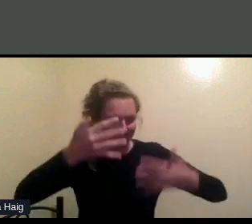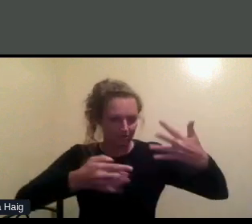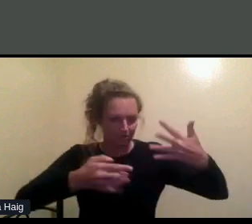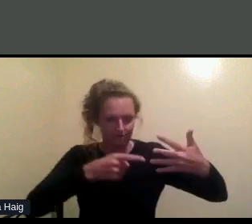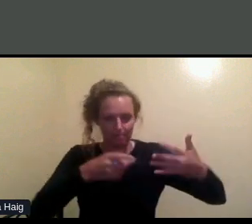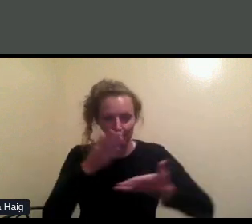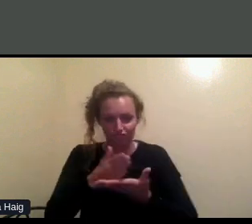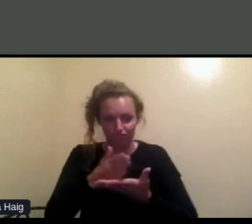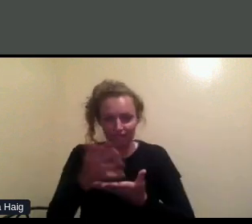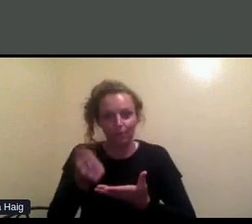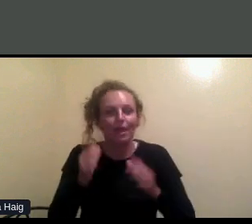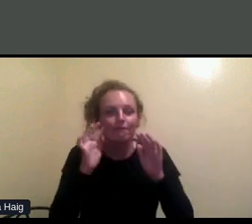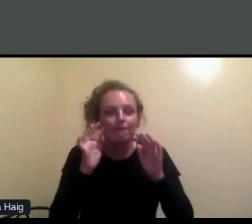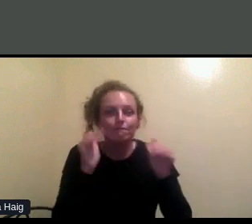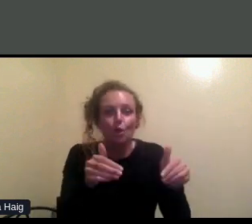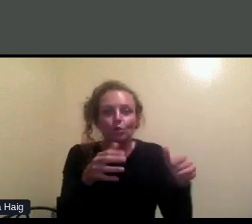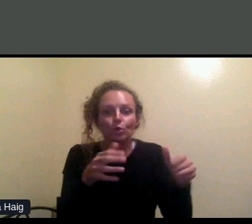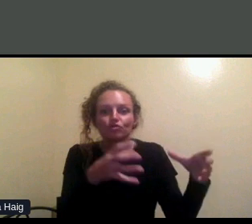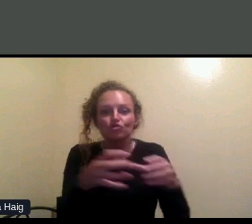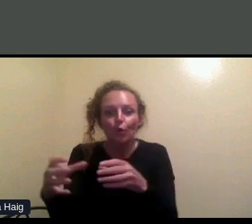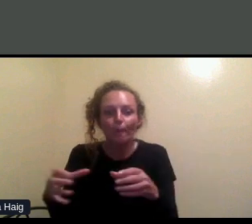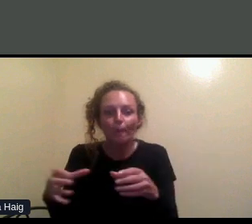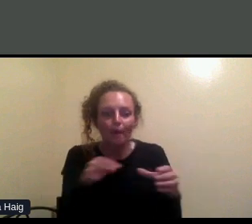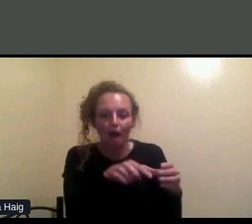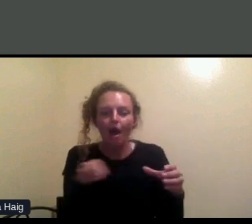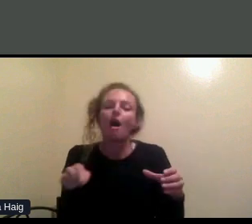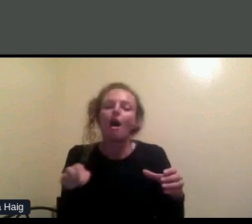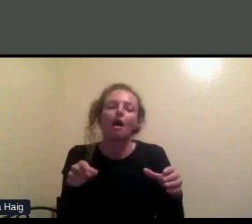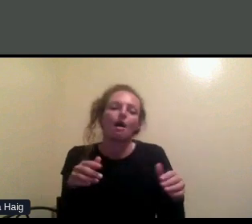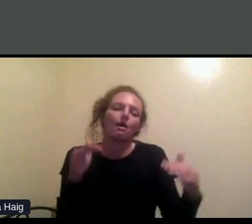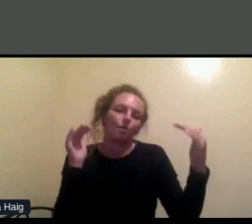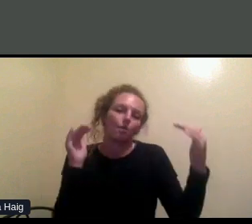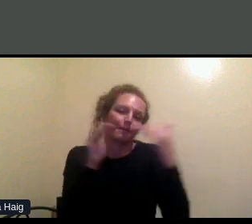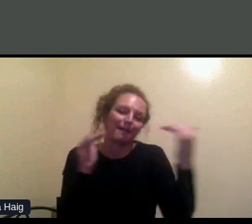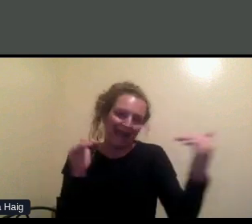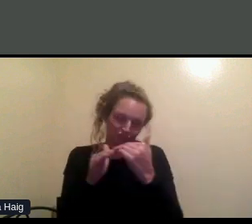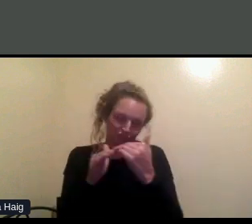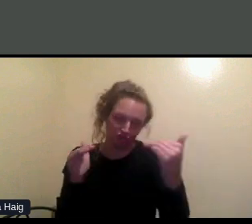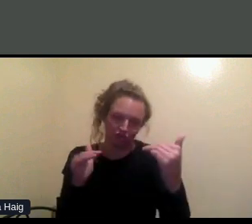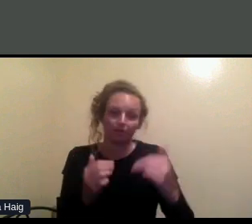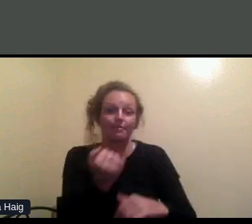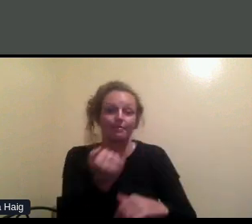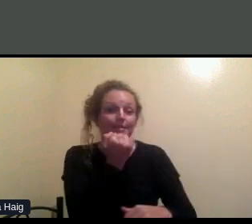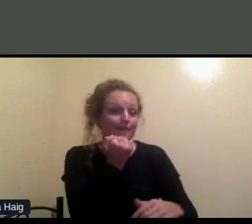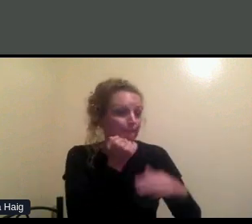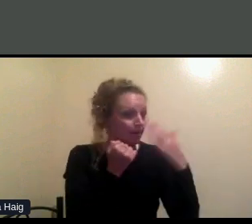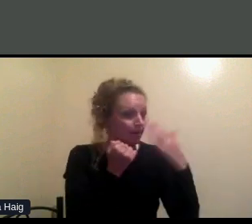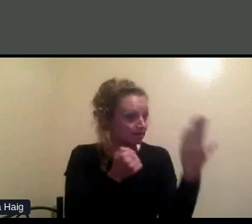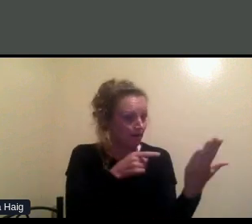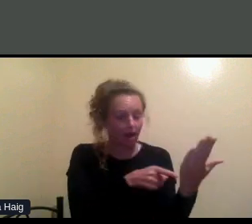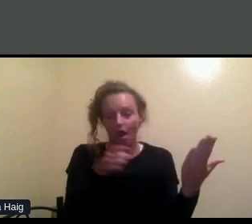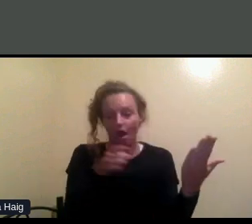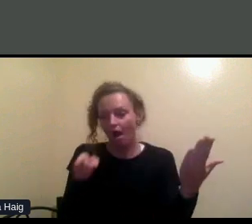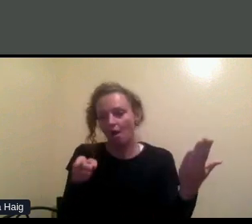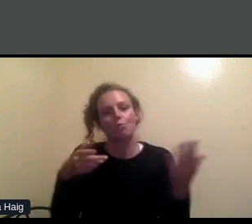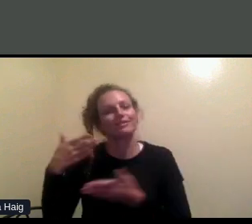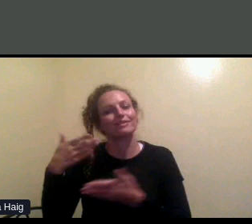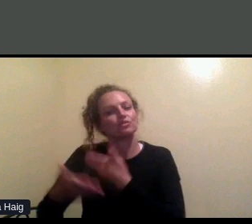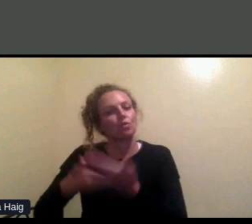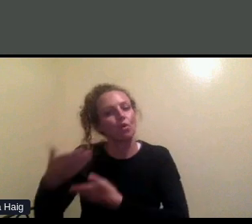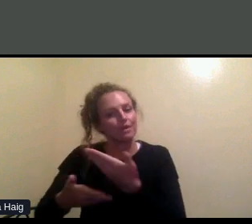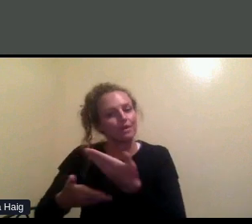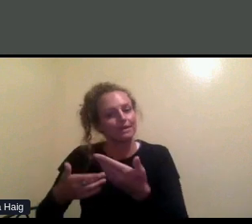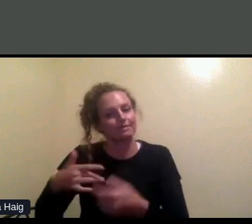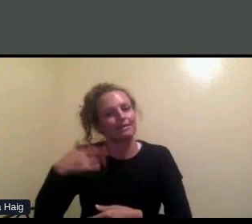we match those the hard numbers with stories of lived experiences from disabled